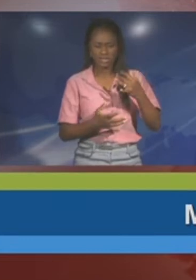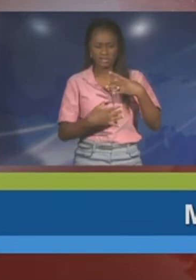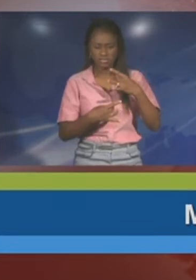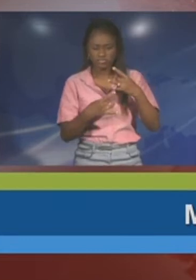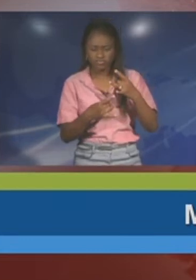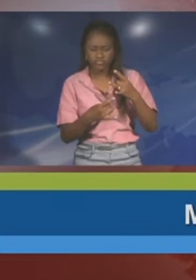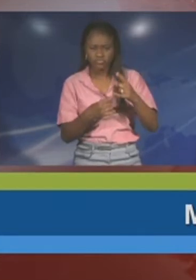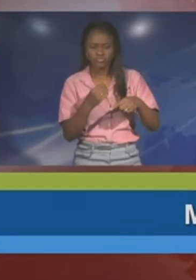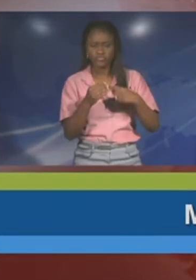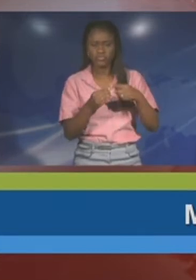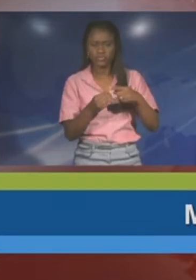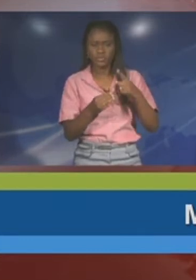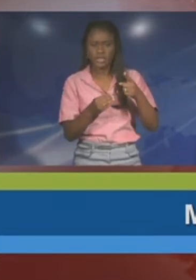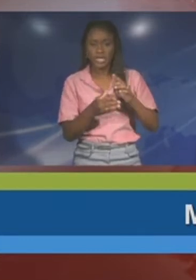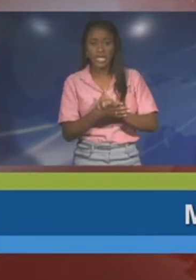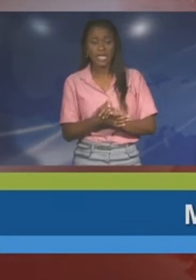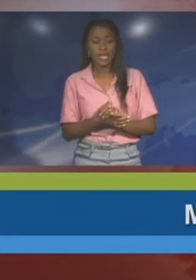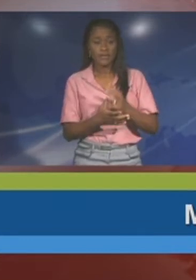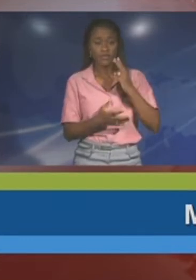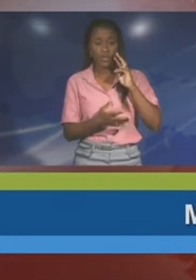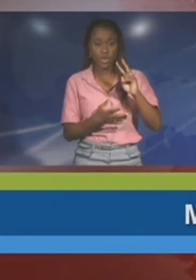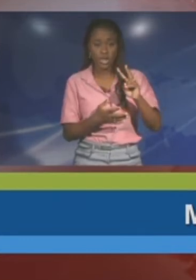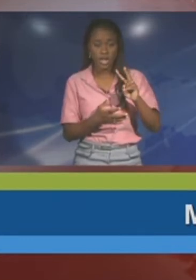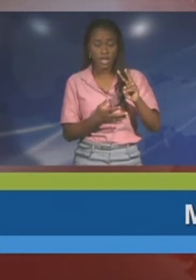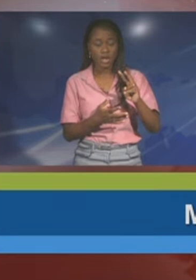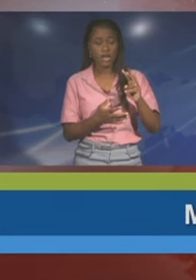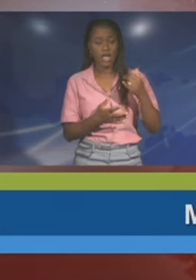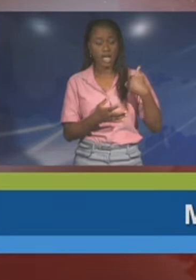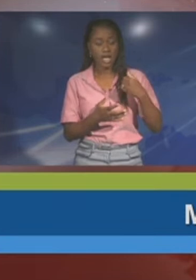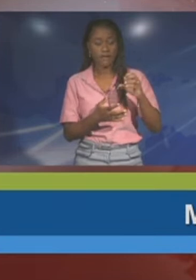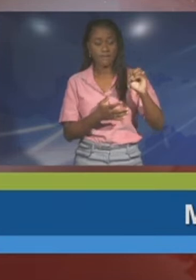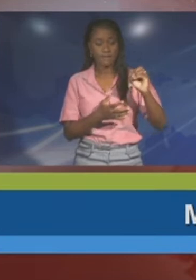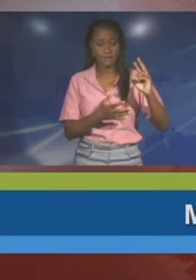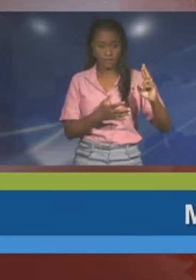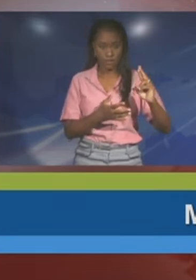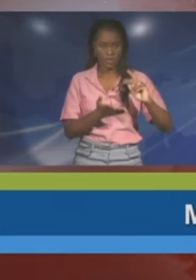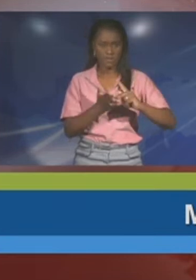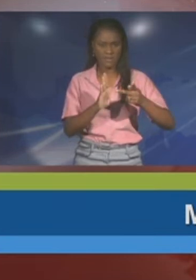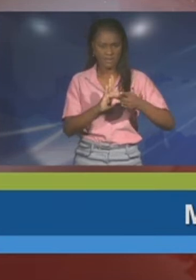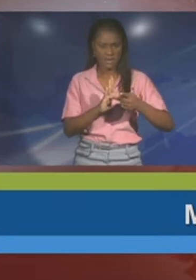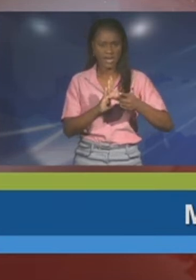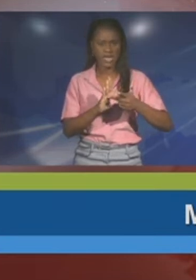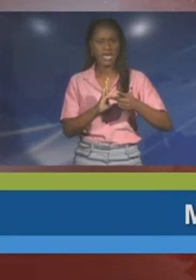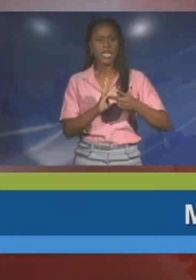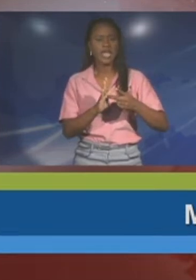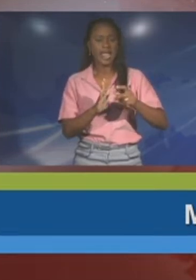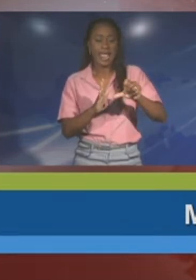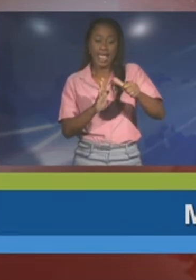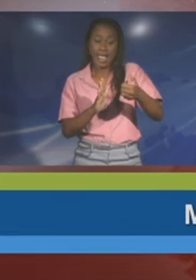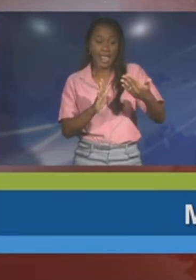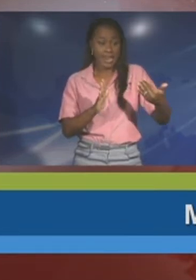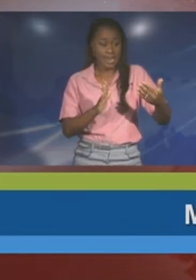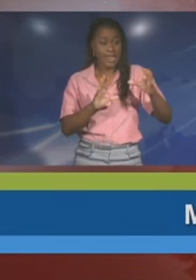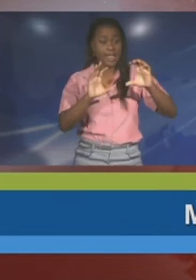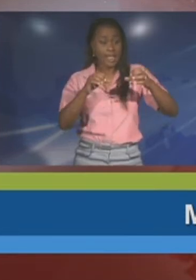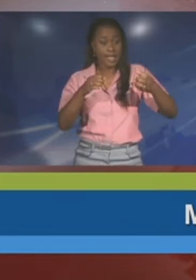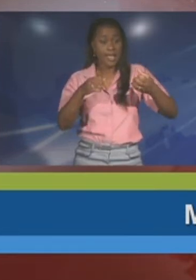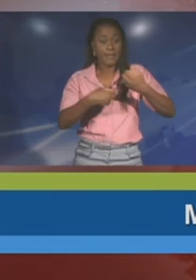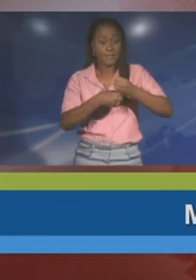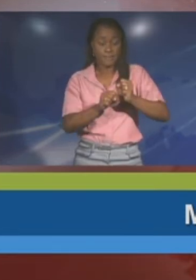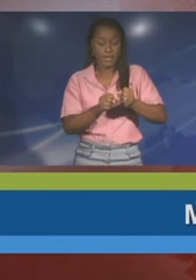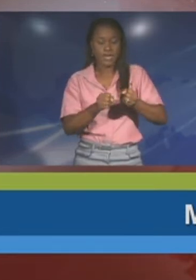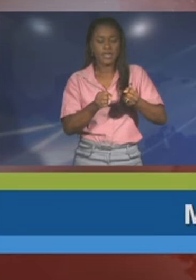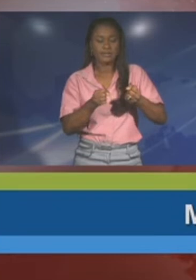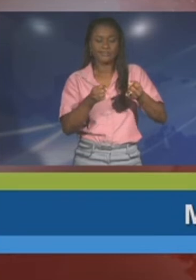characteristics. And if you notice at the end of each sentence there's an or, so as I go through you will see or. So it means that any of these can make something a variant